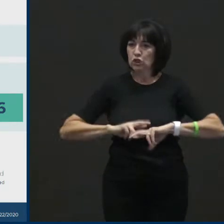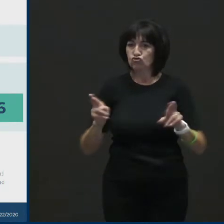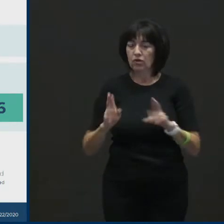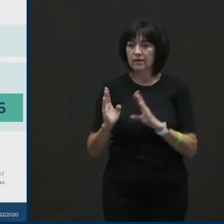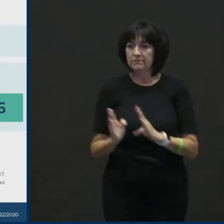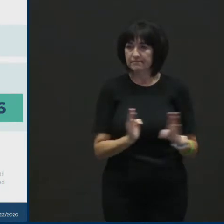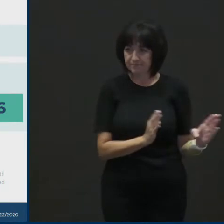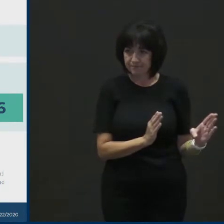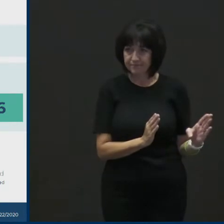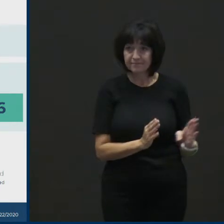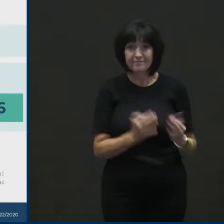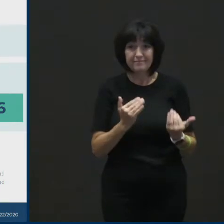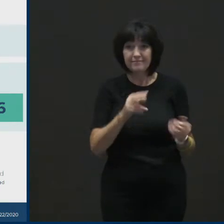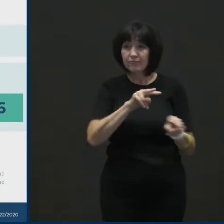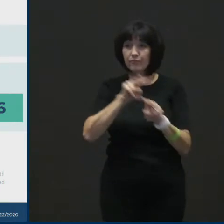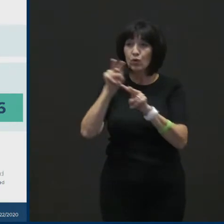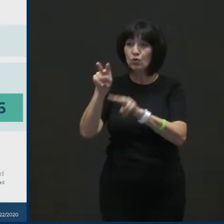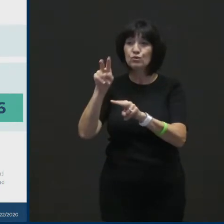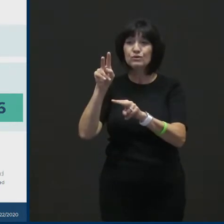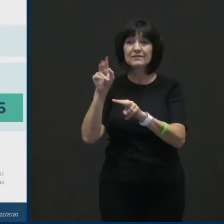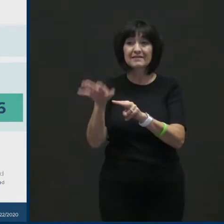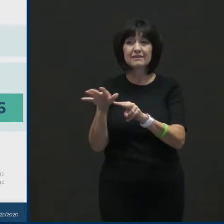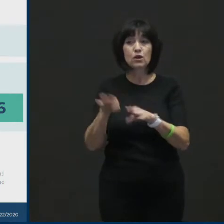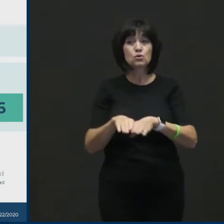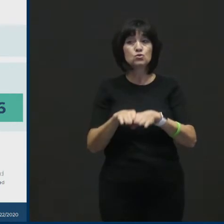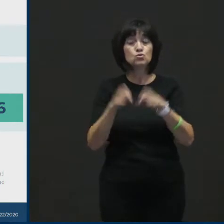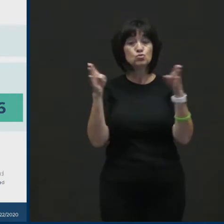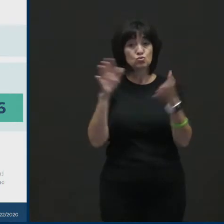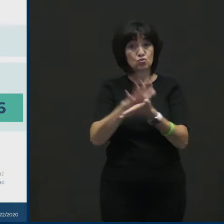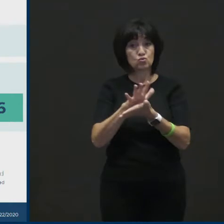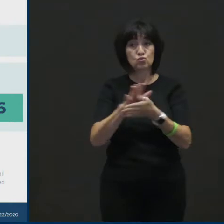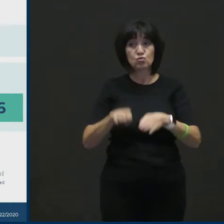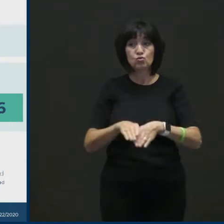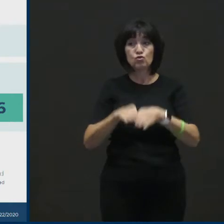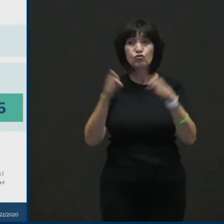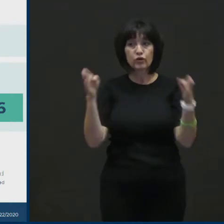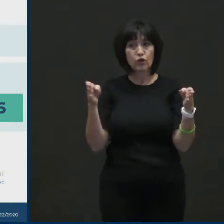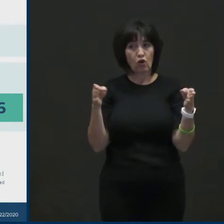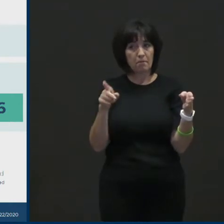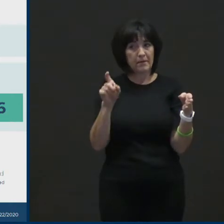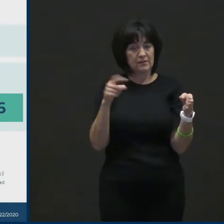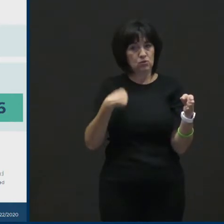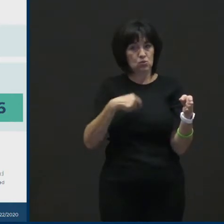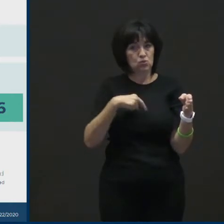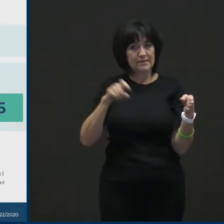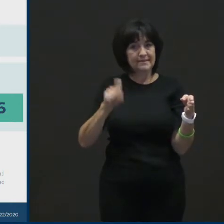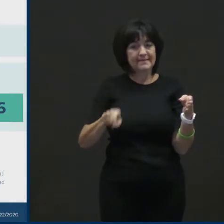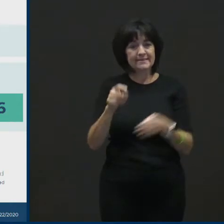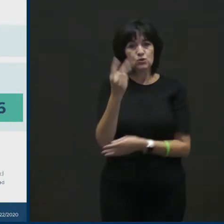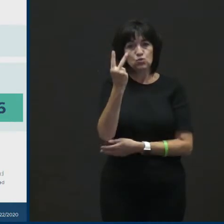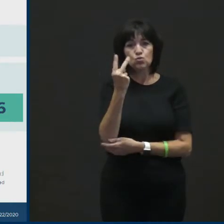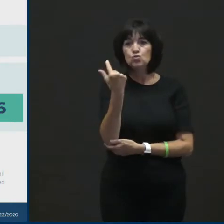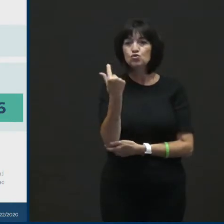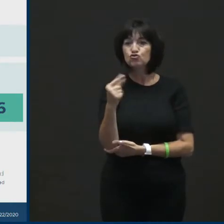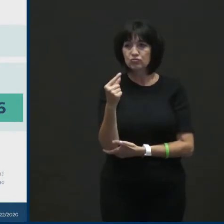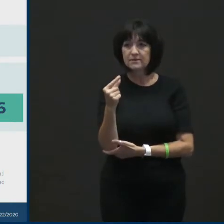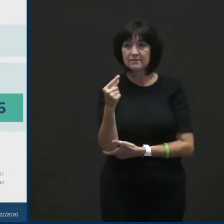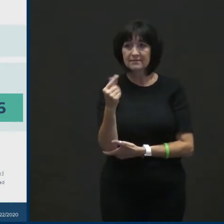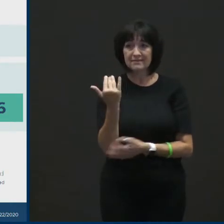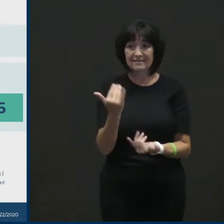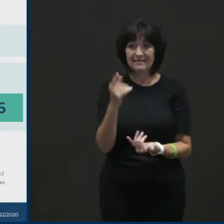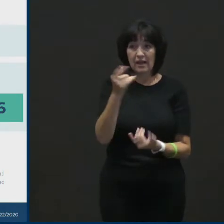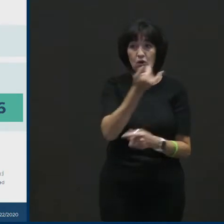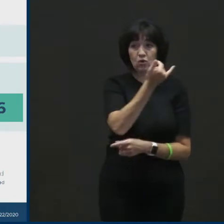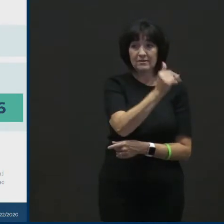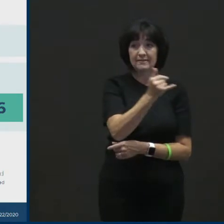2, the yellow scenario. If you look at new cases to get to green and new cases, we're now at 47.8.